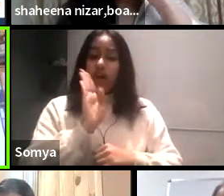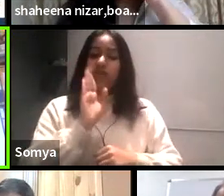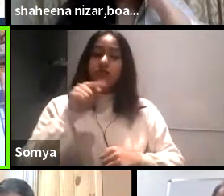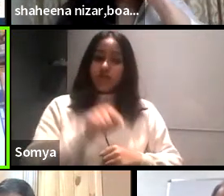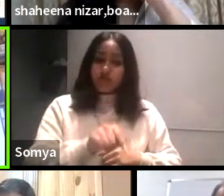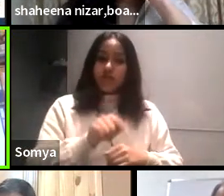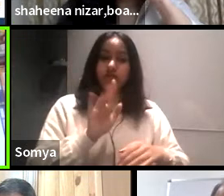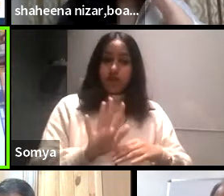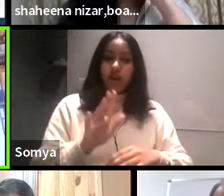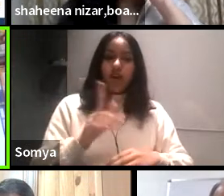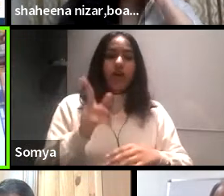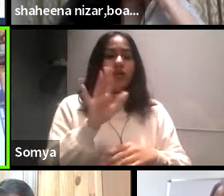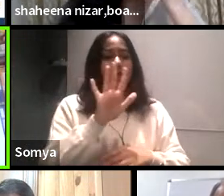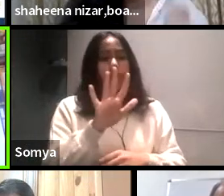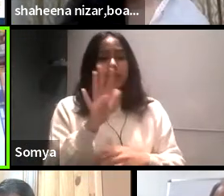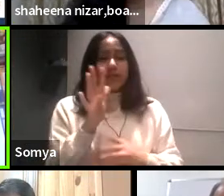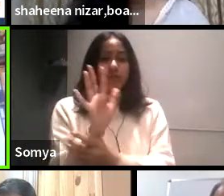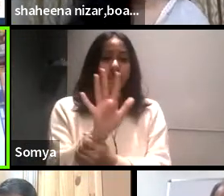amateur singers, and